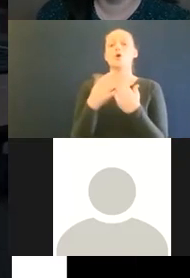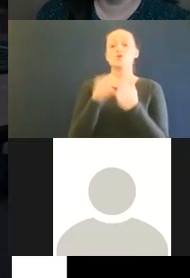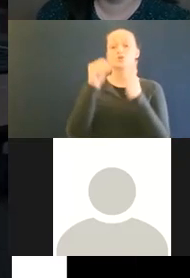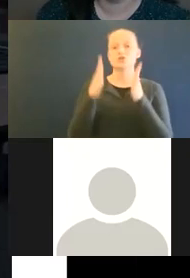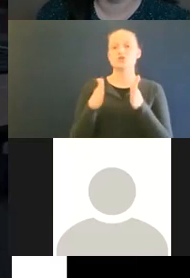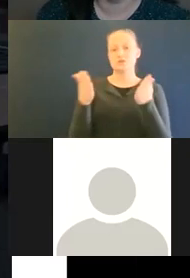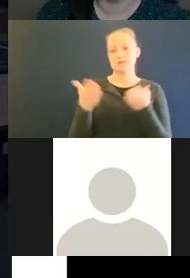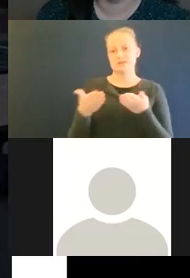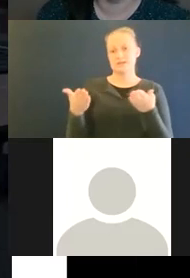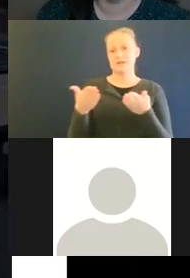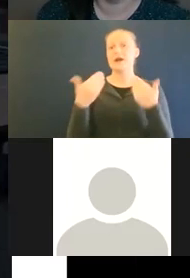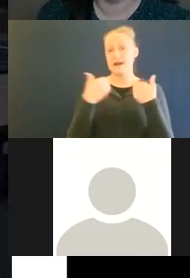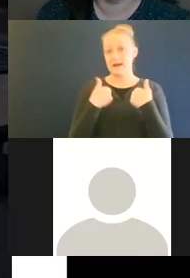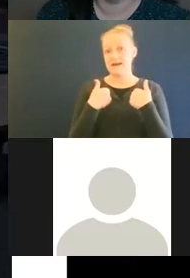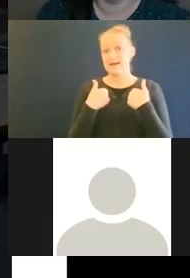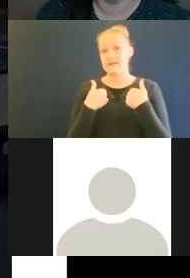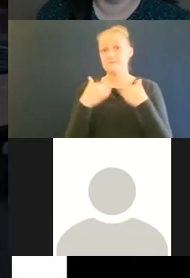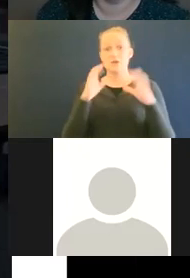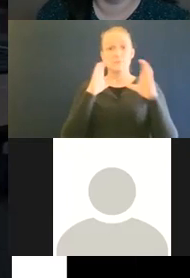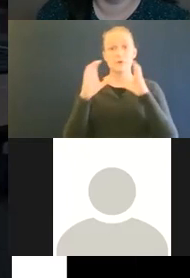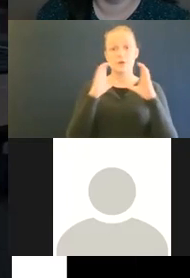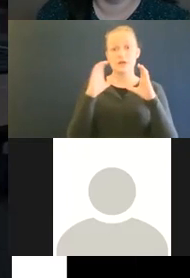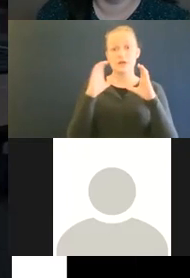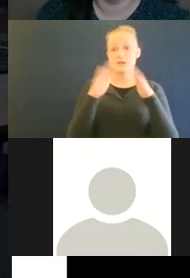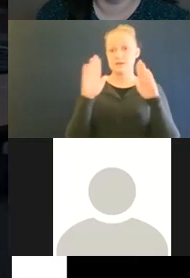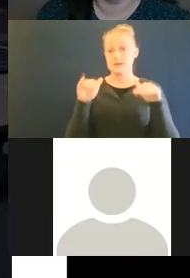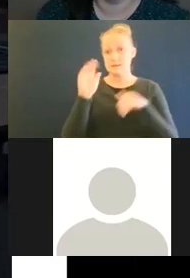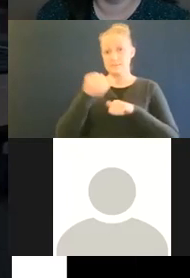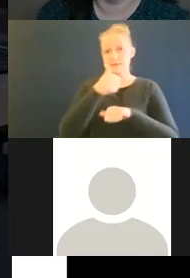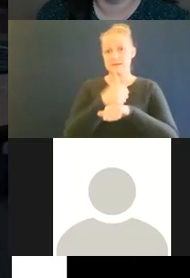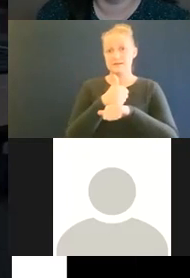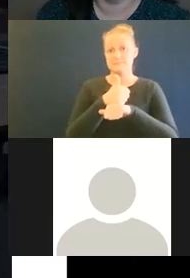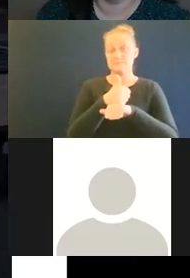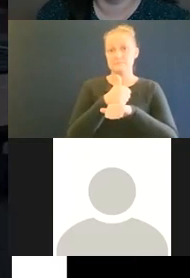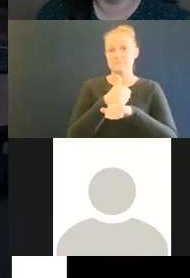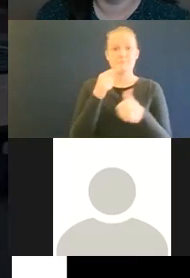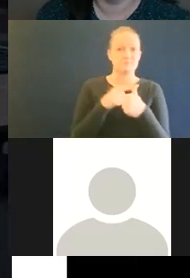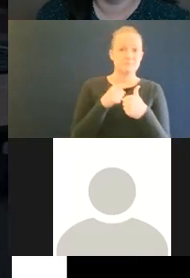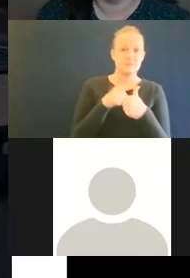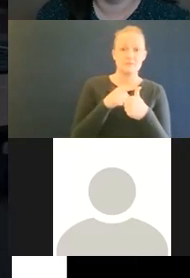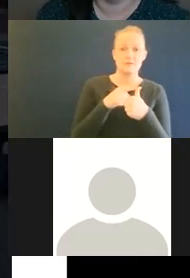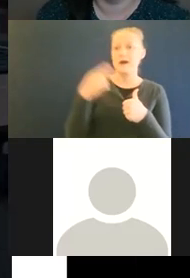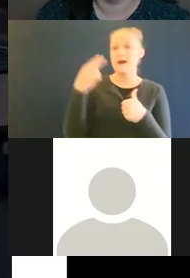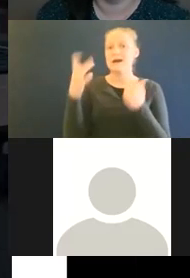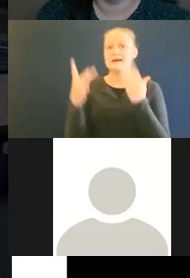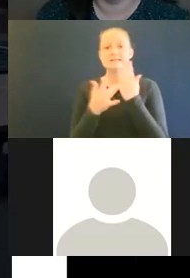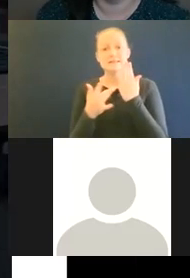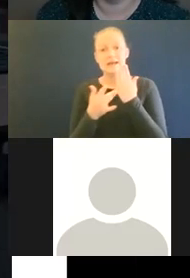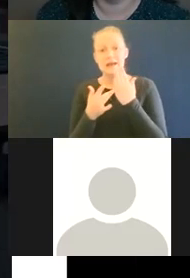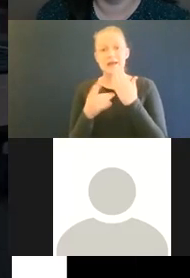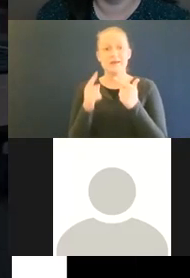classroom have a communication system, whether it's a high-tech digitized